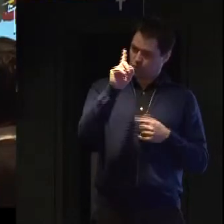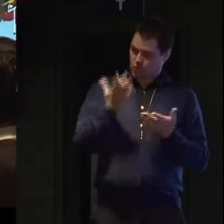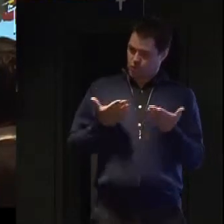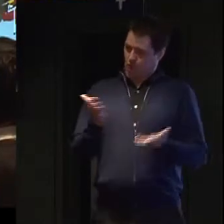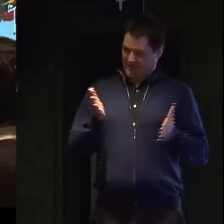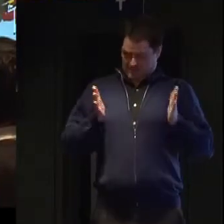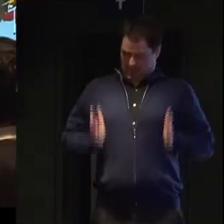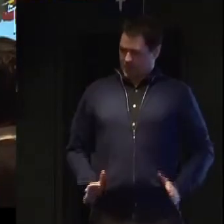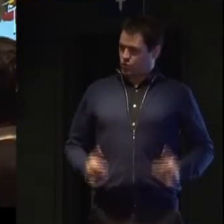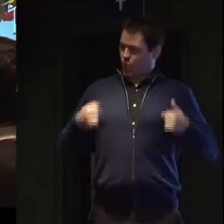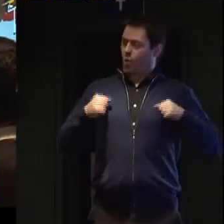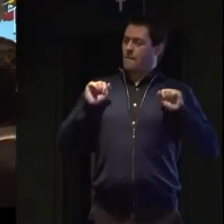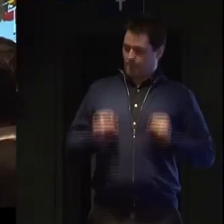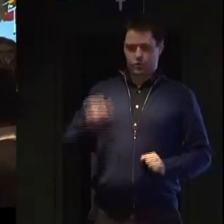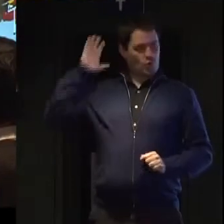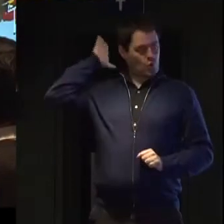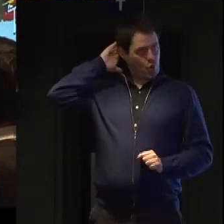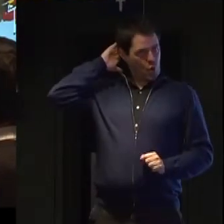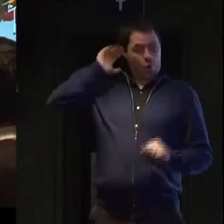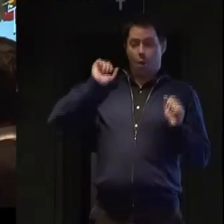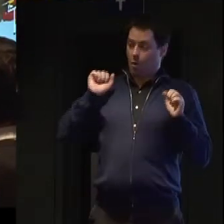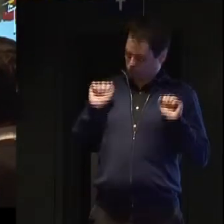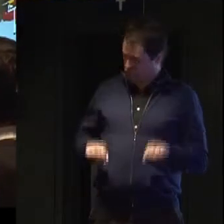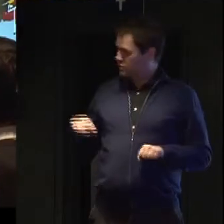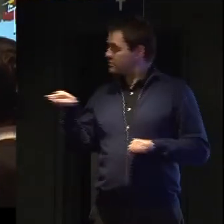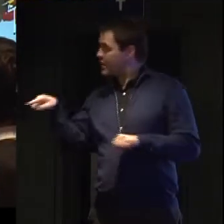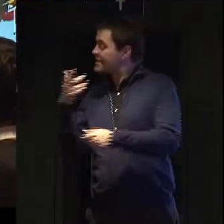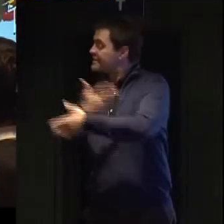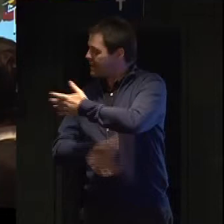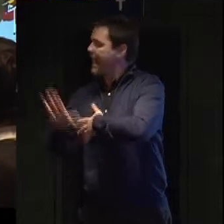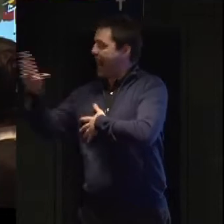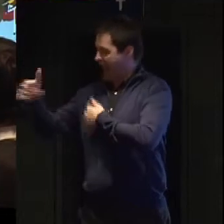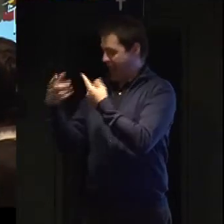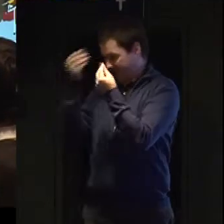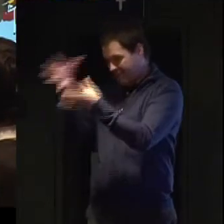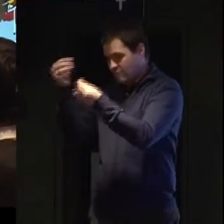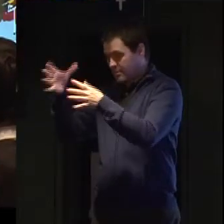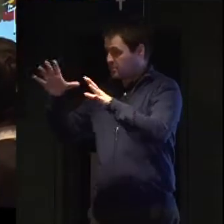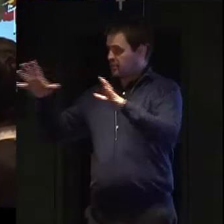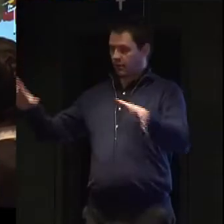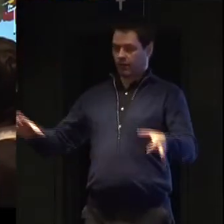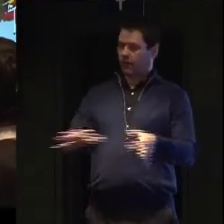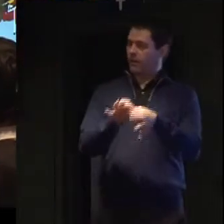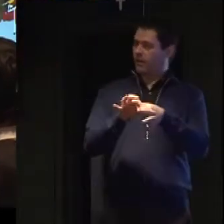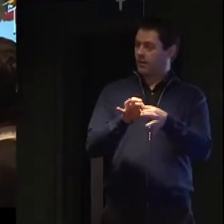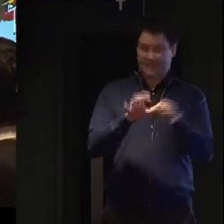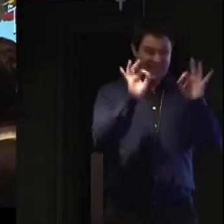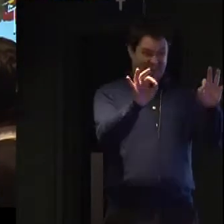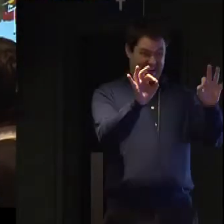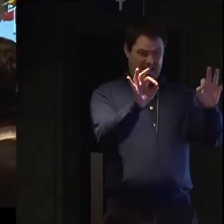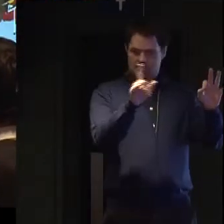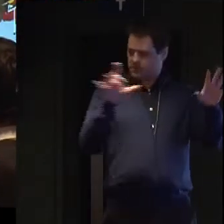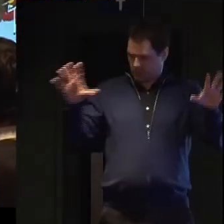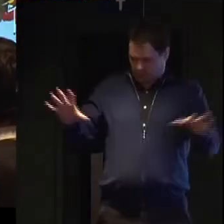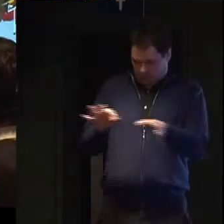service, then it falls down. It doesn't work and people don't have the best experience. And we're always very aware that's really, really important. But it's